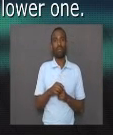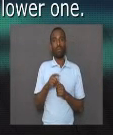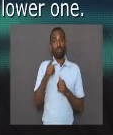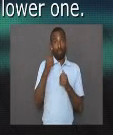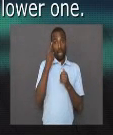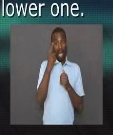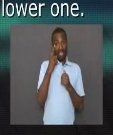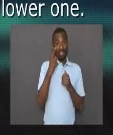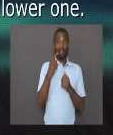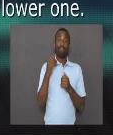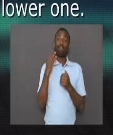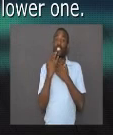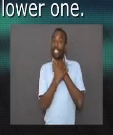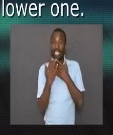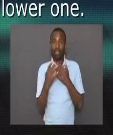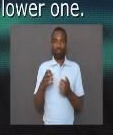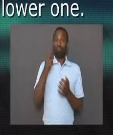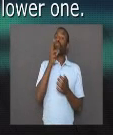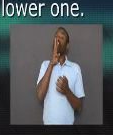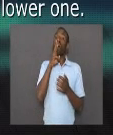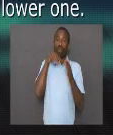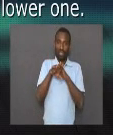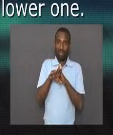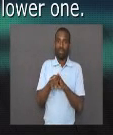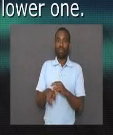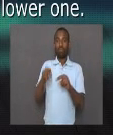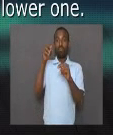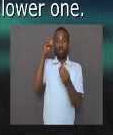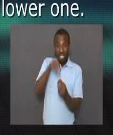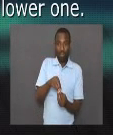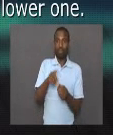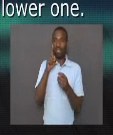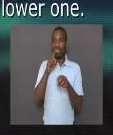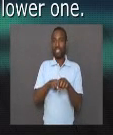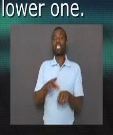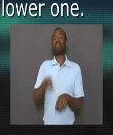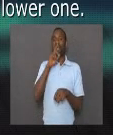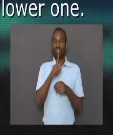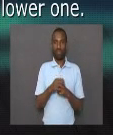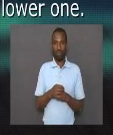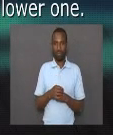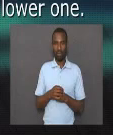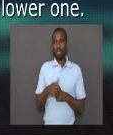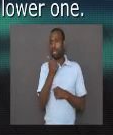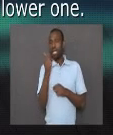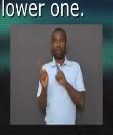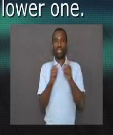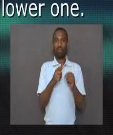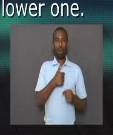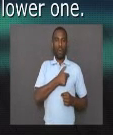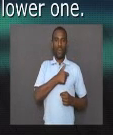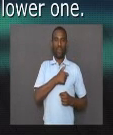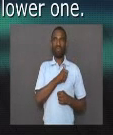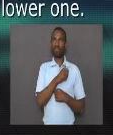of food coloring in water. Another example might be observed by spraying